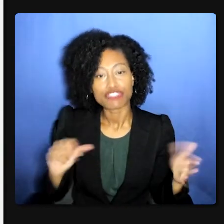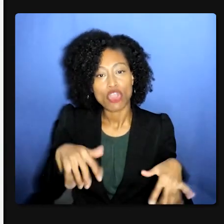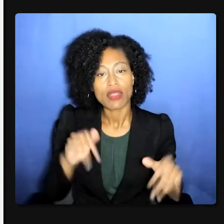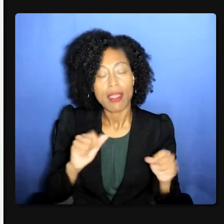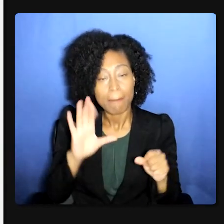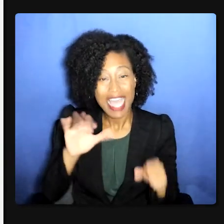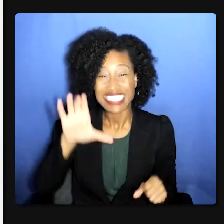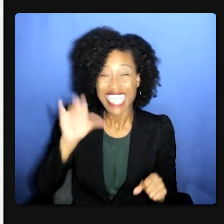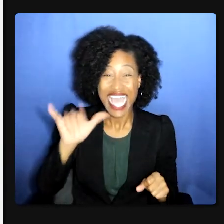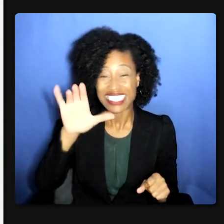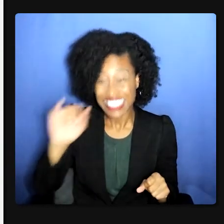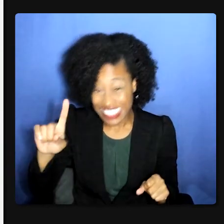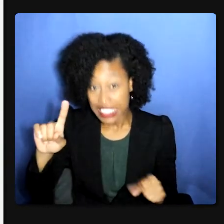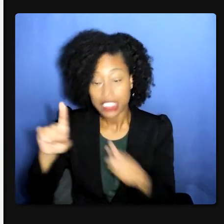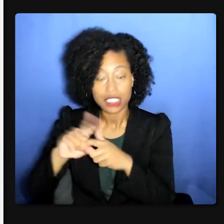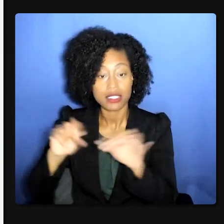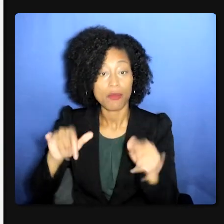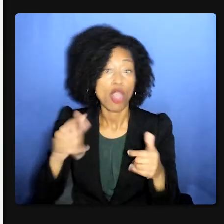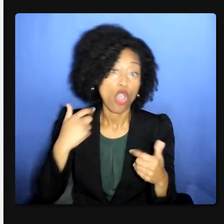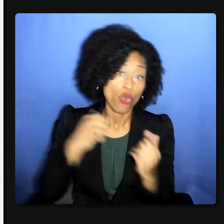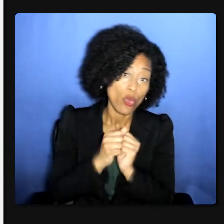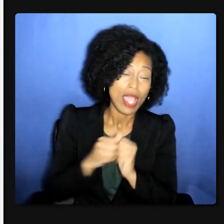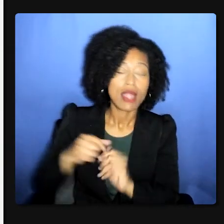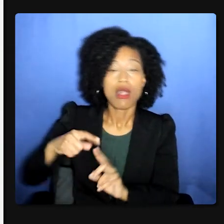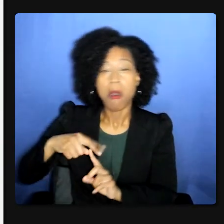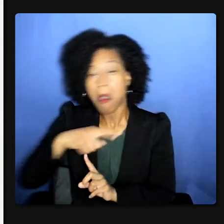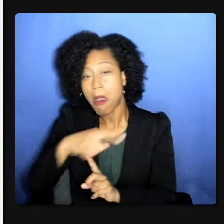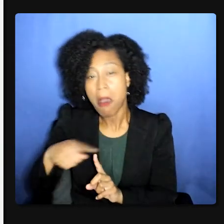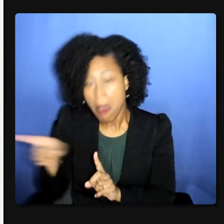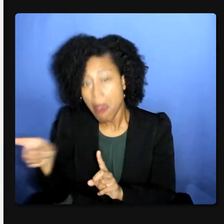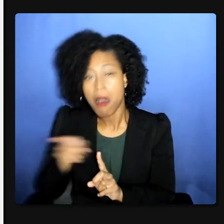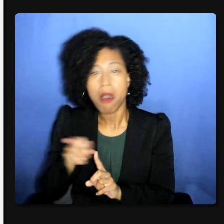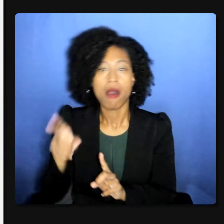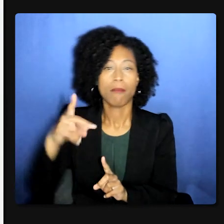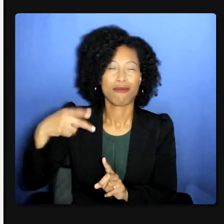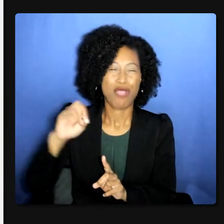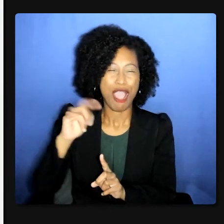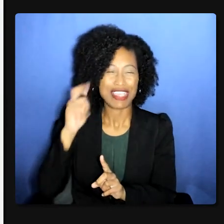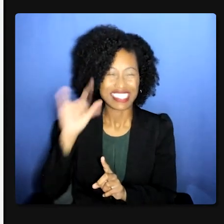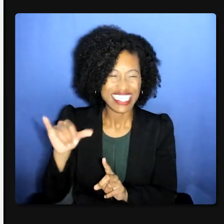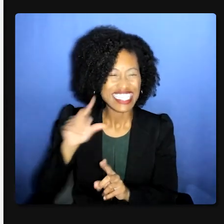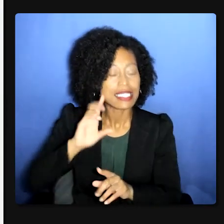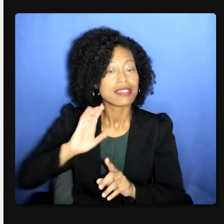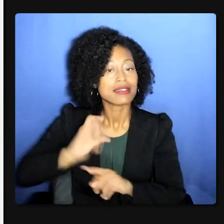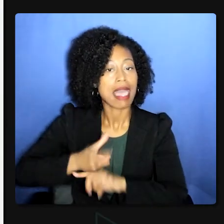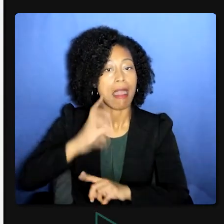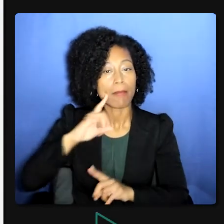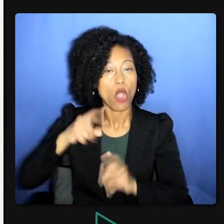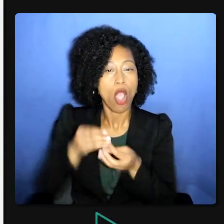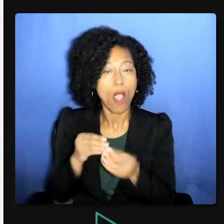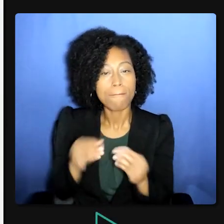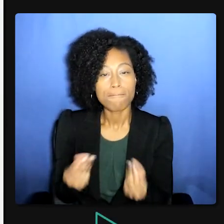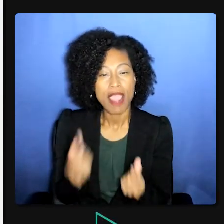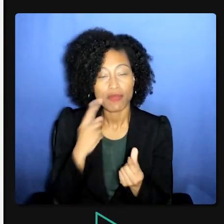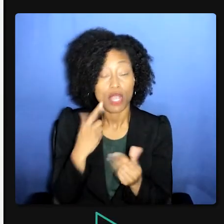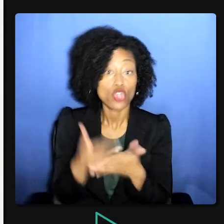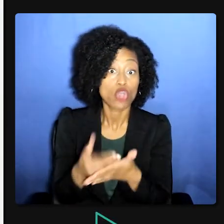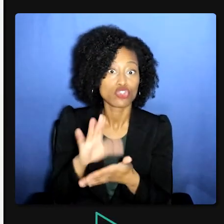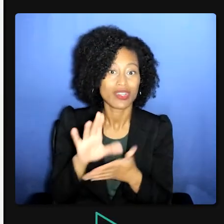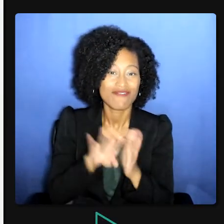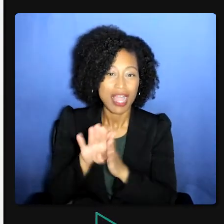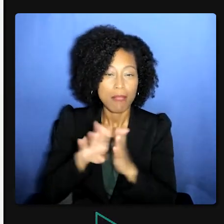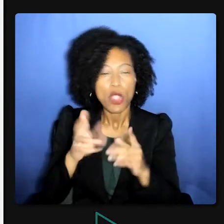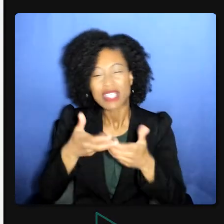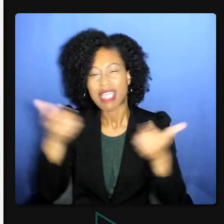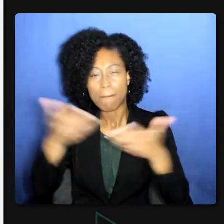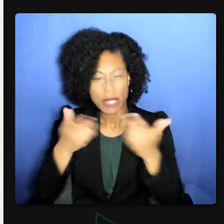cloud CI/CD system and with proxies or replicas set up on-prem closest to your developers in different countries. Or the